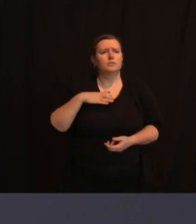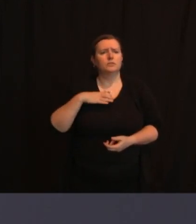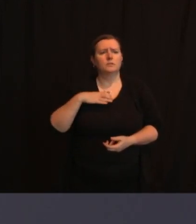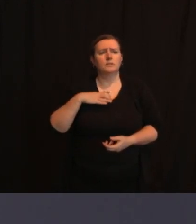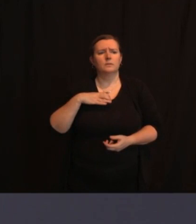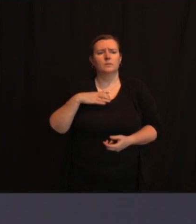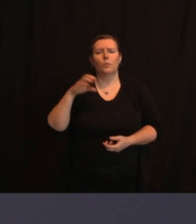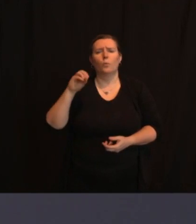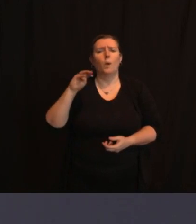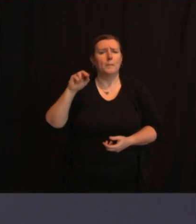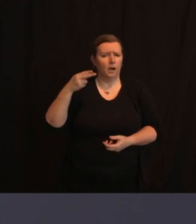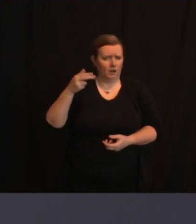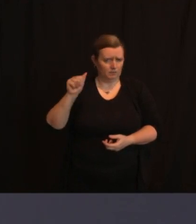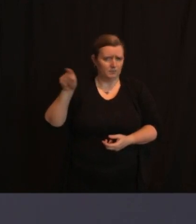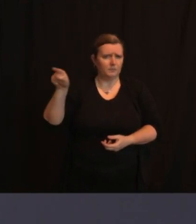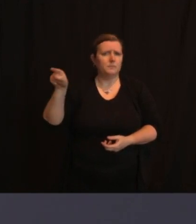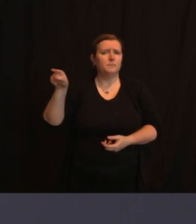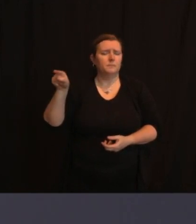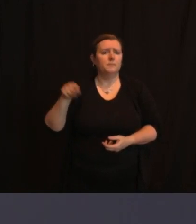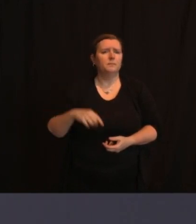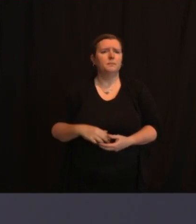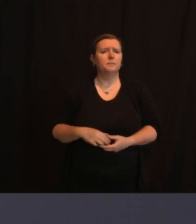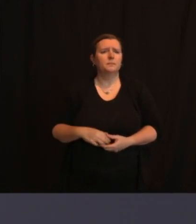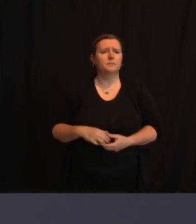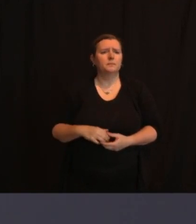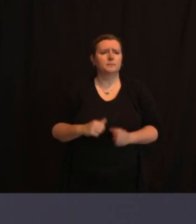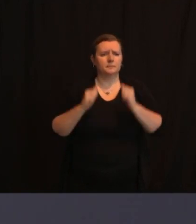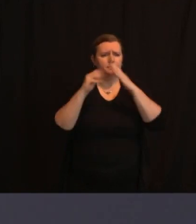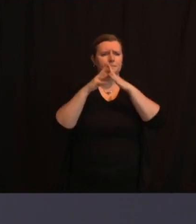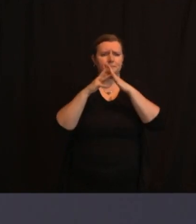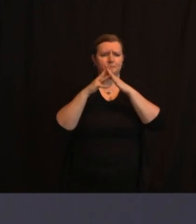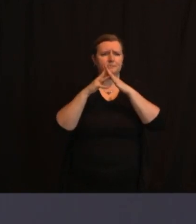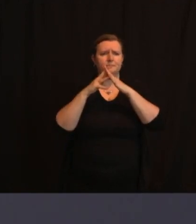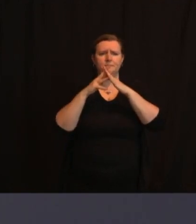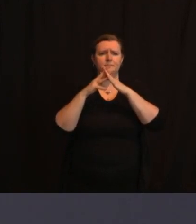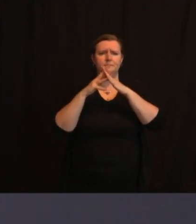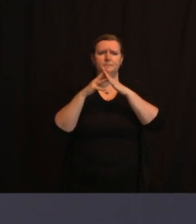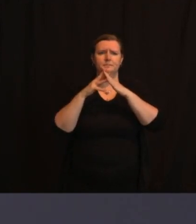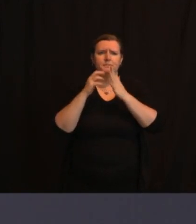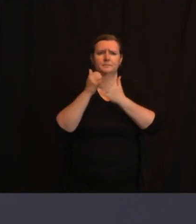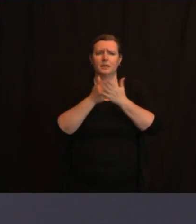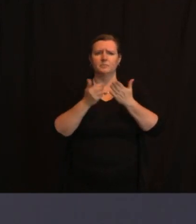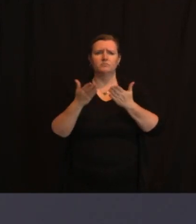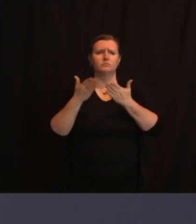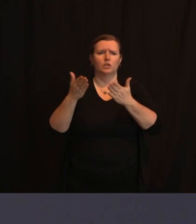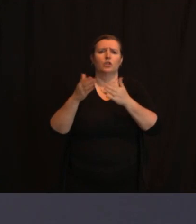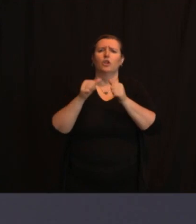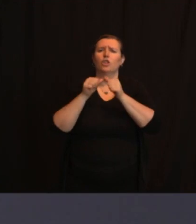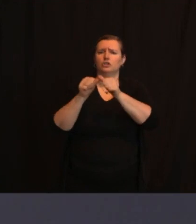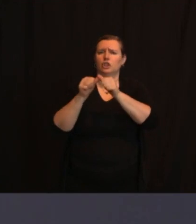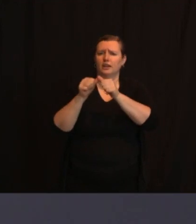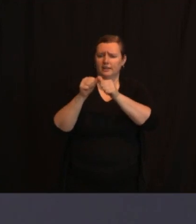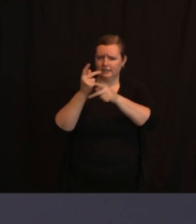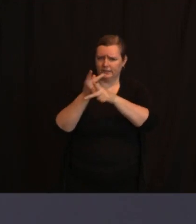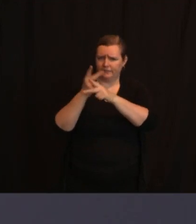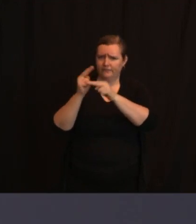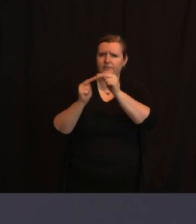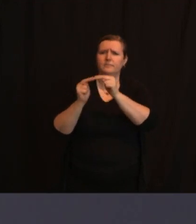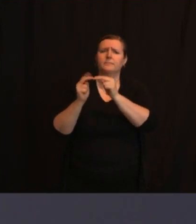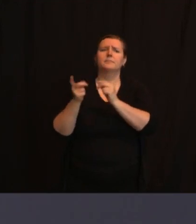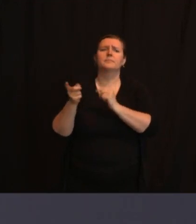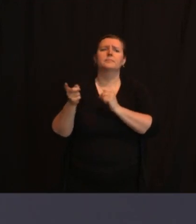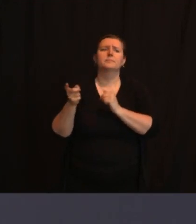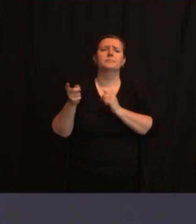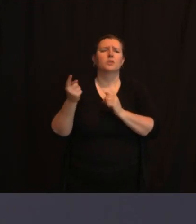were those recommendations adopted? Have they been adopted? And post-UNIQLO, did DOH have the resources it needed to properly regulate the